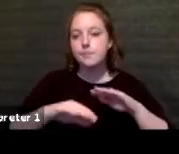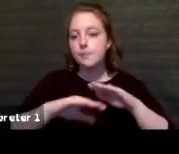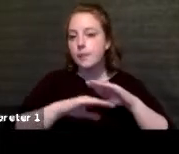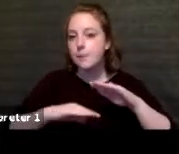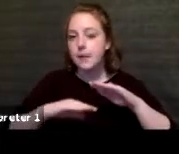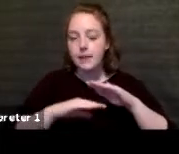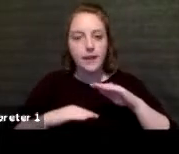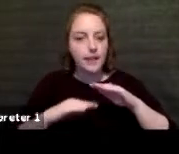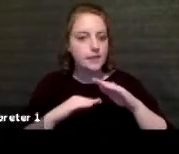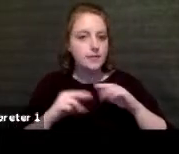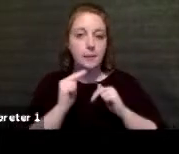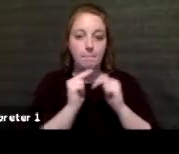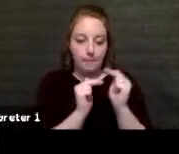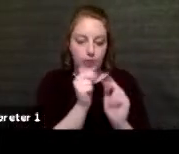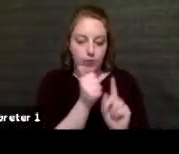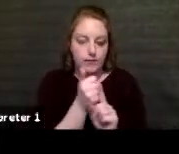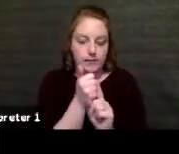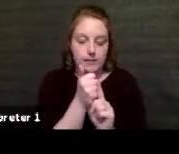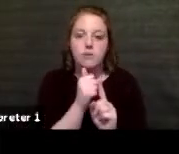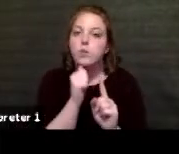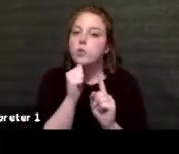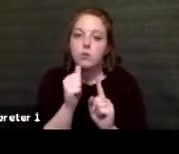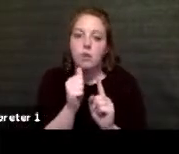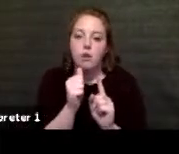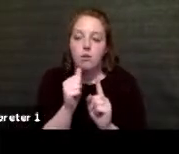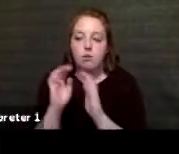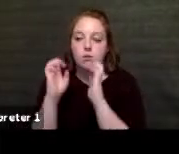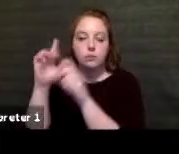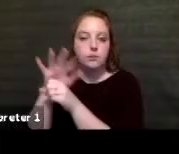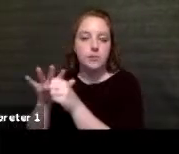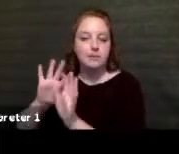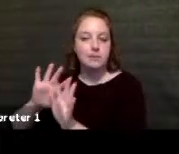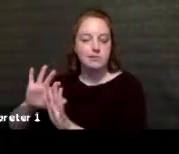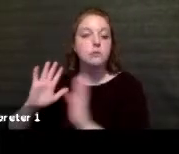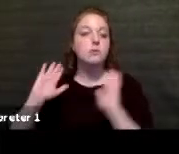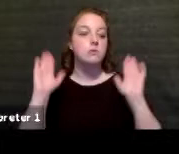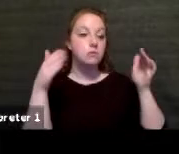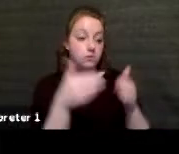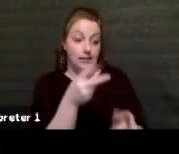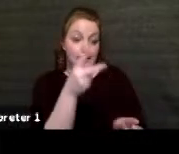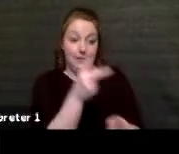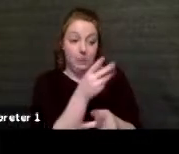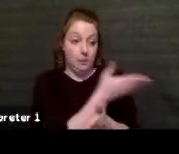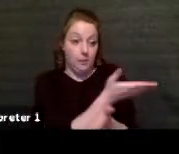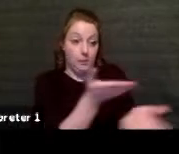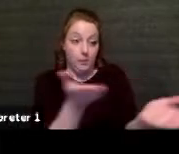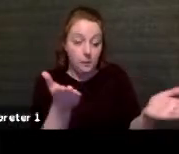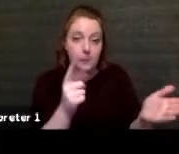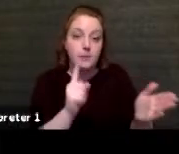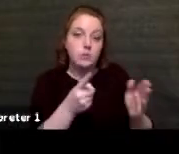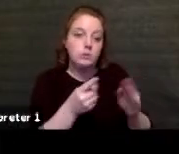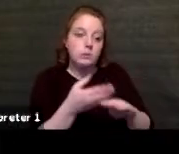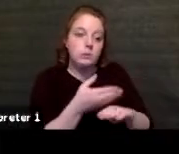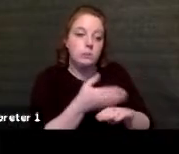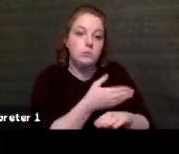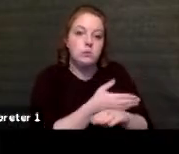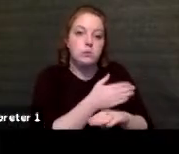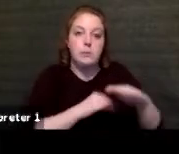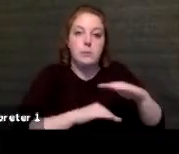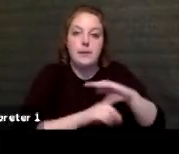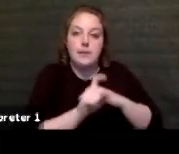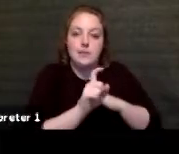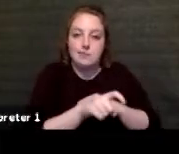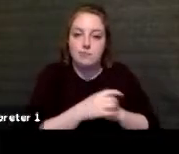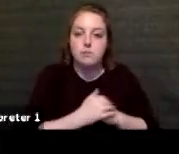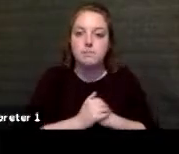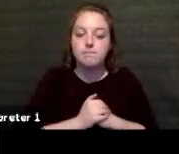addressing the educational space within the facilities. It's keeping them as is, uh, as they are. So then as we look